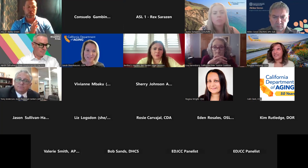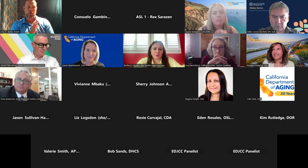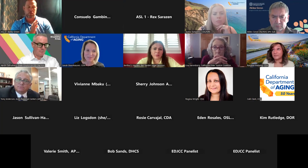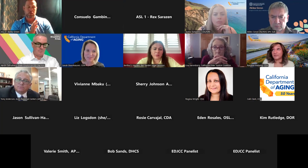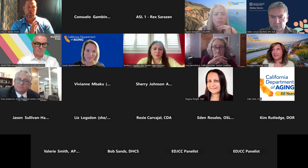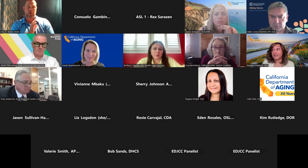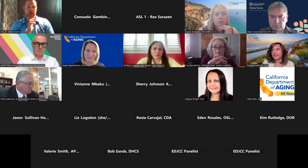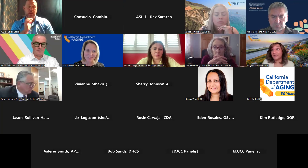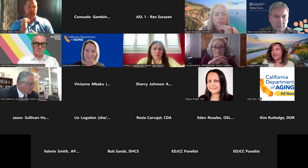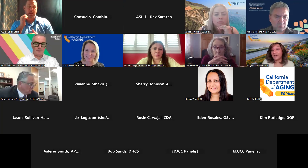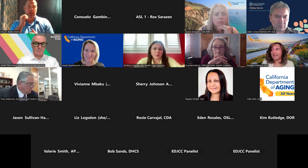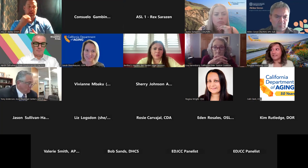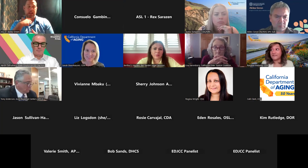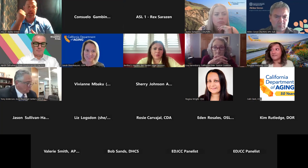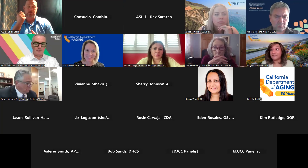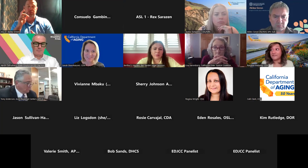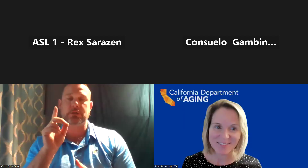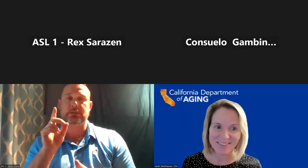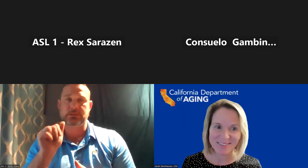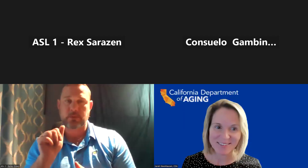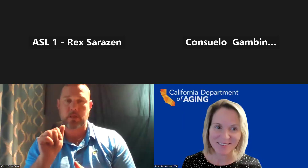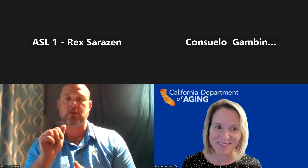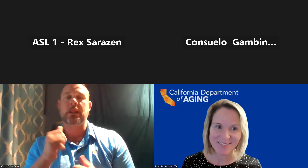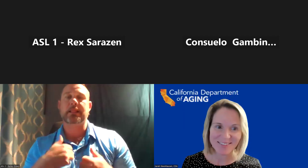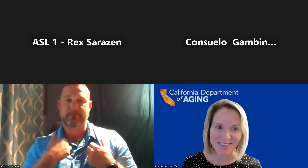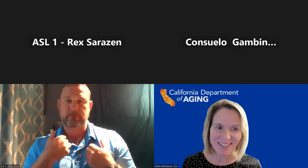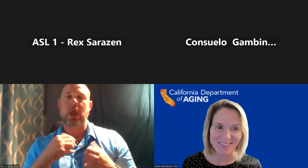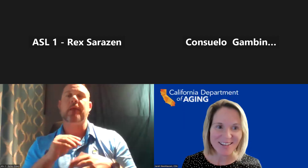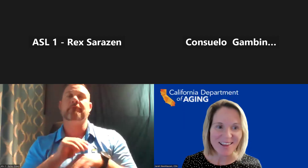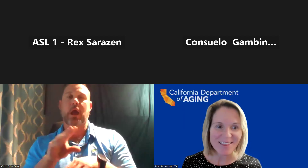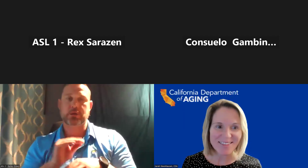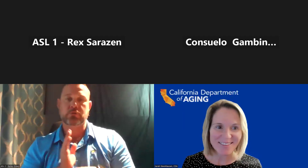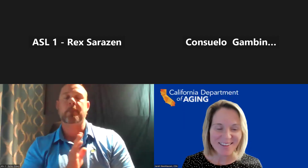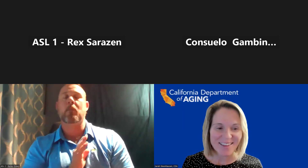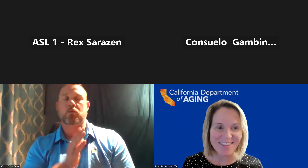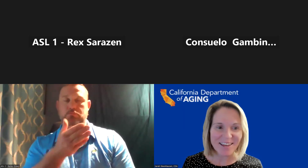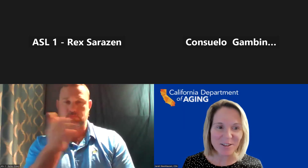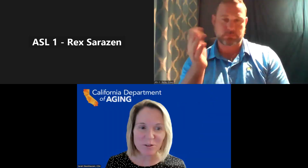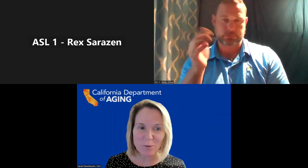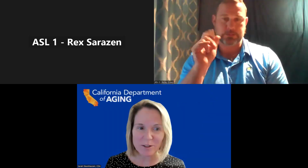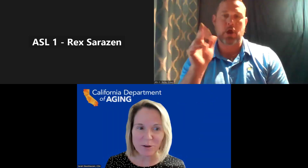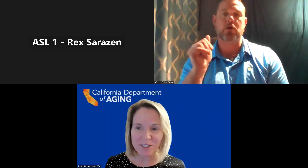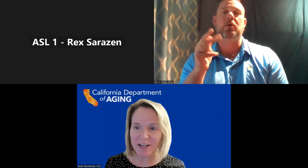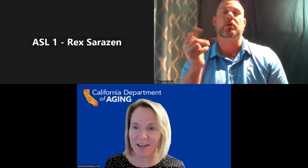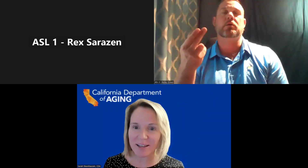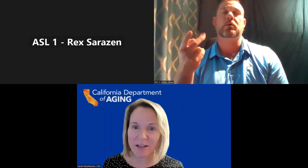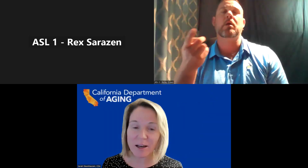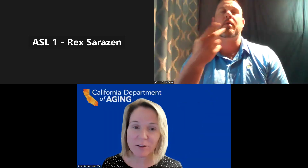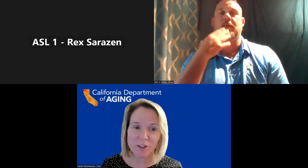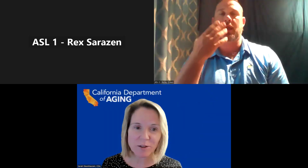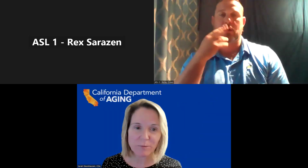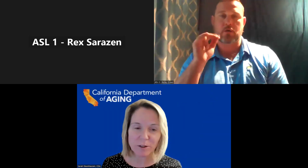the Aging and Disability Lived Advisory Board. Take it away, Sarah. Thank you so much, Ranjana,